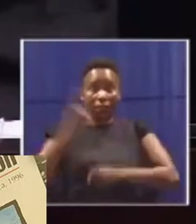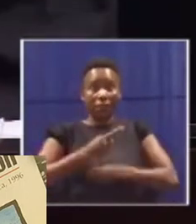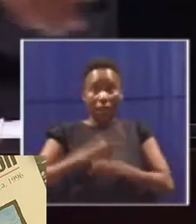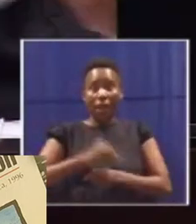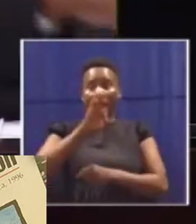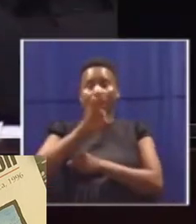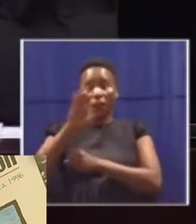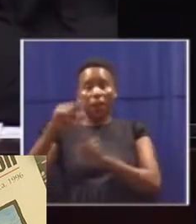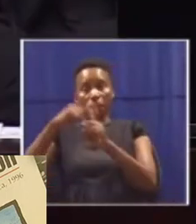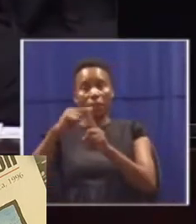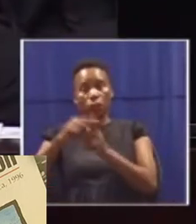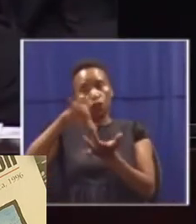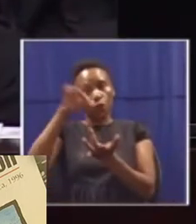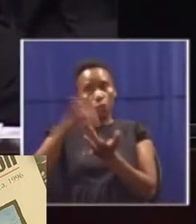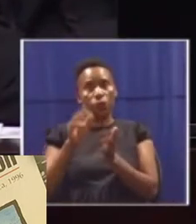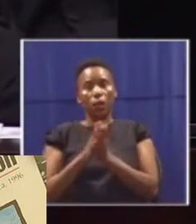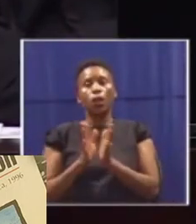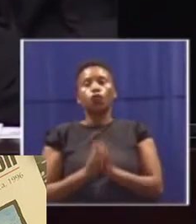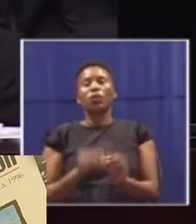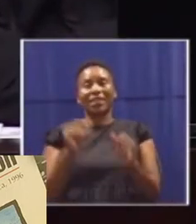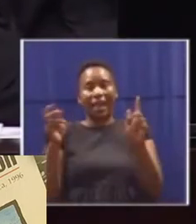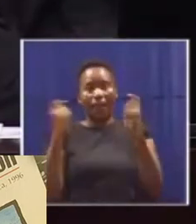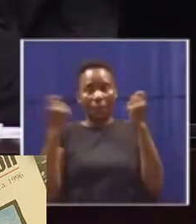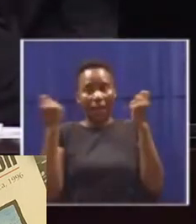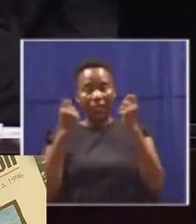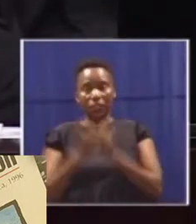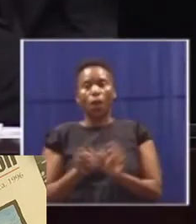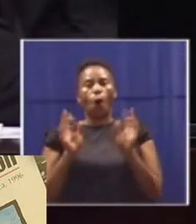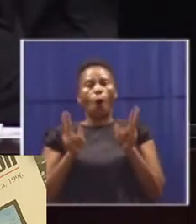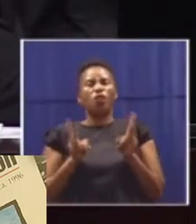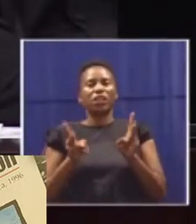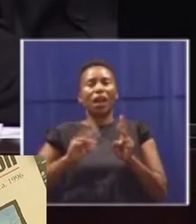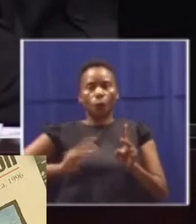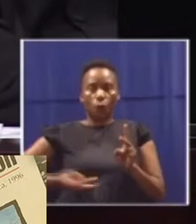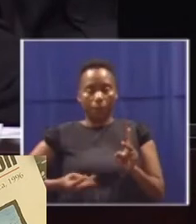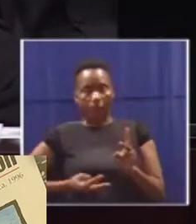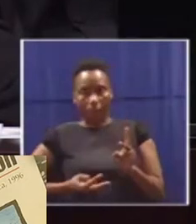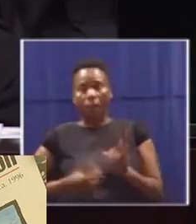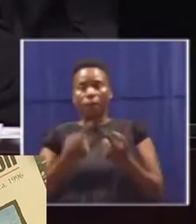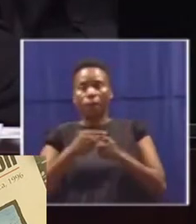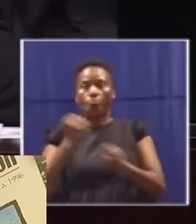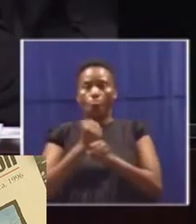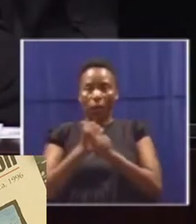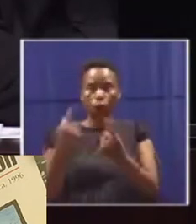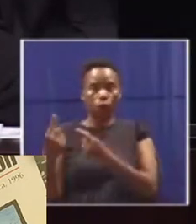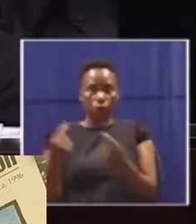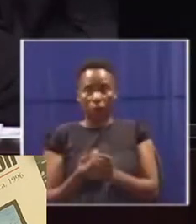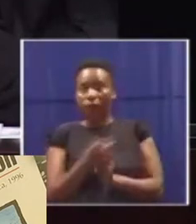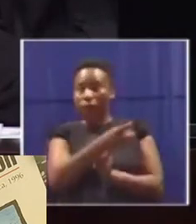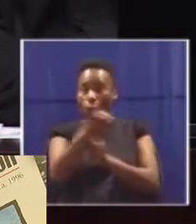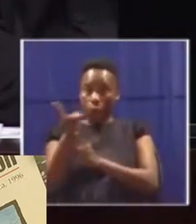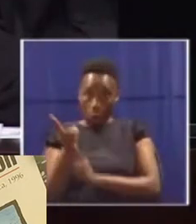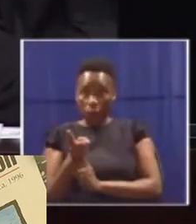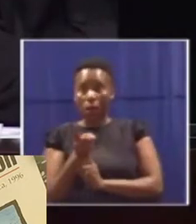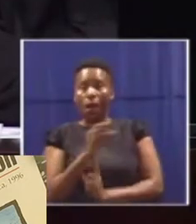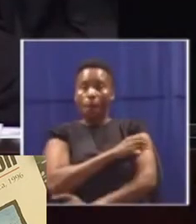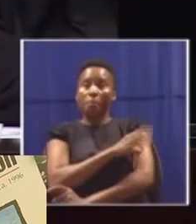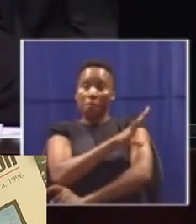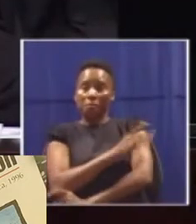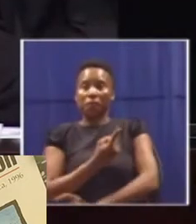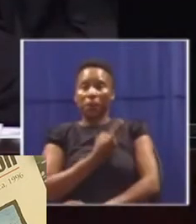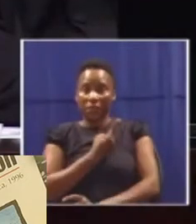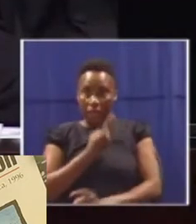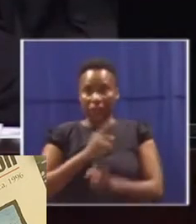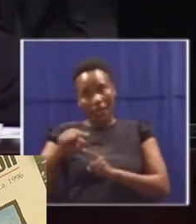chooses to rather celebrate ordinary women and their extraordinary achievements. For those who have empowered themselves and others,